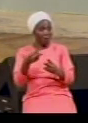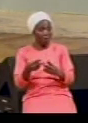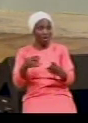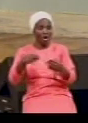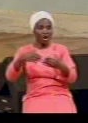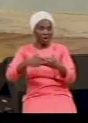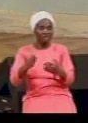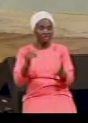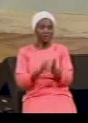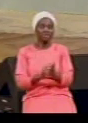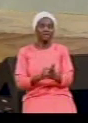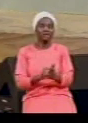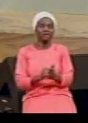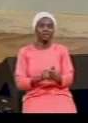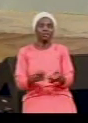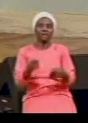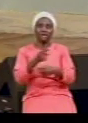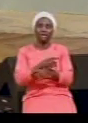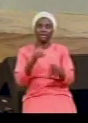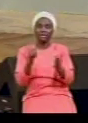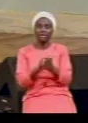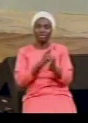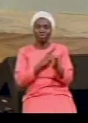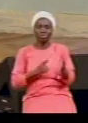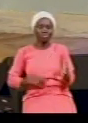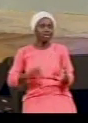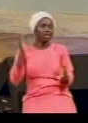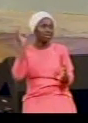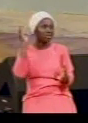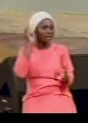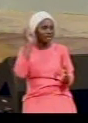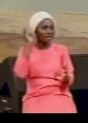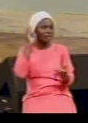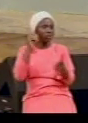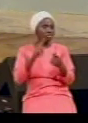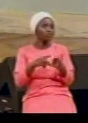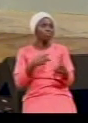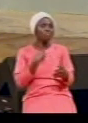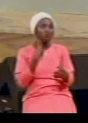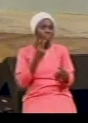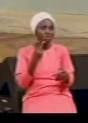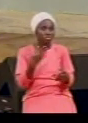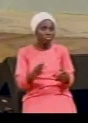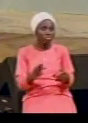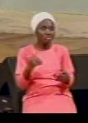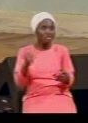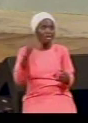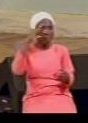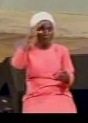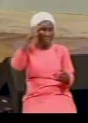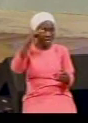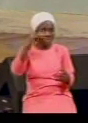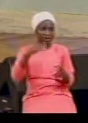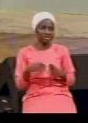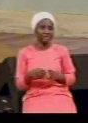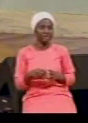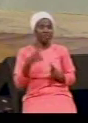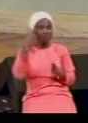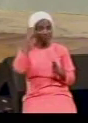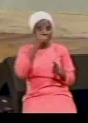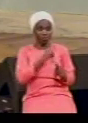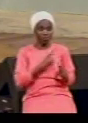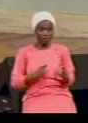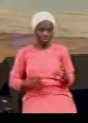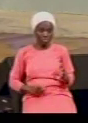day, that the Lord hearkened unto the voice of a man, for the